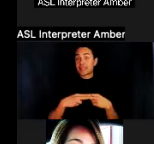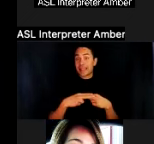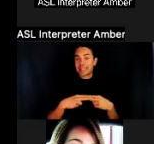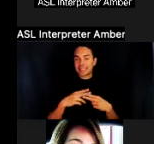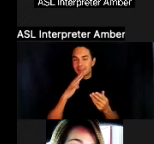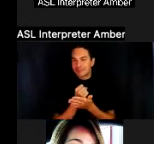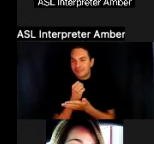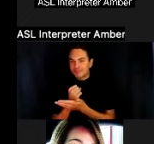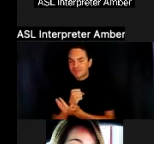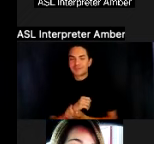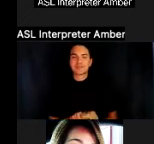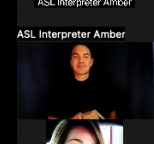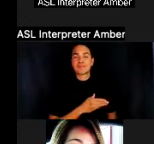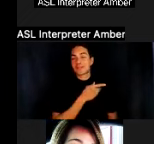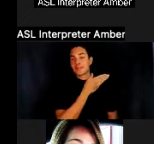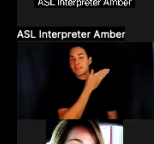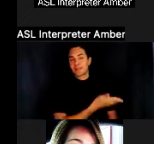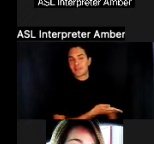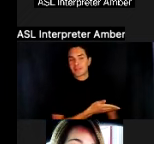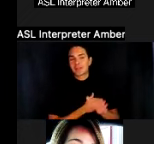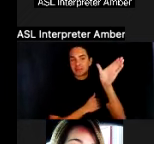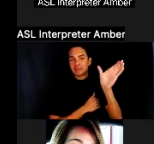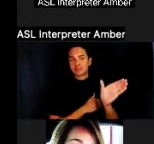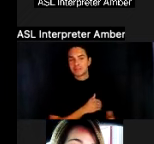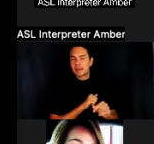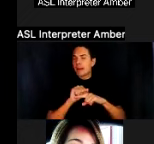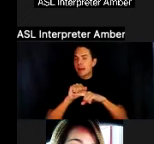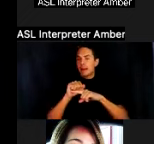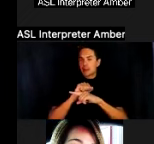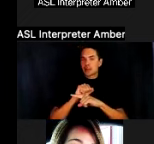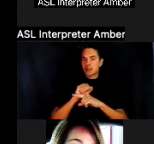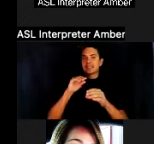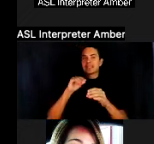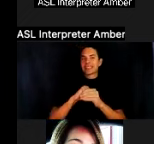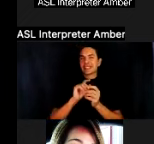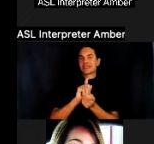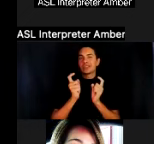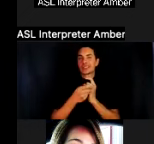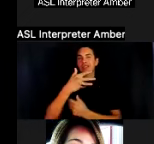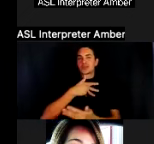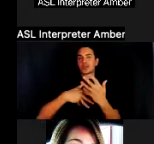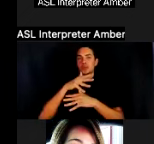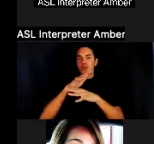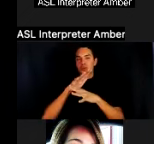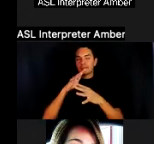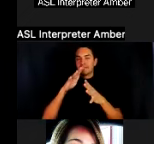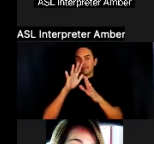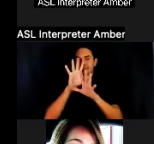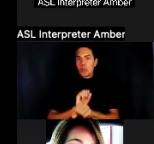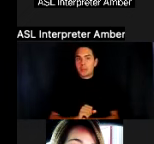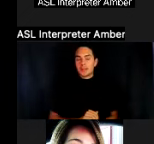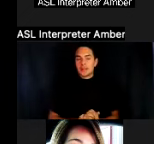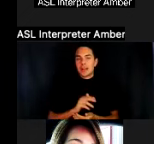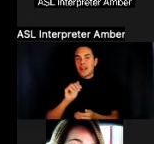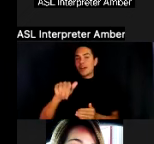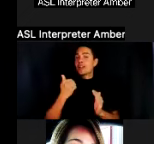So this is sort of an exercise in changing social norms. And what does it look like to address social norms in our communities? There might be other examples,